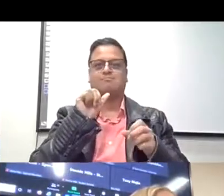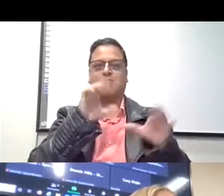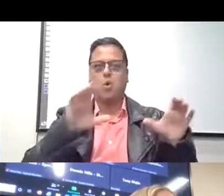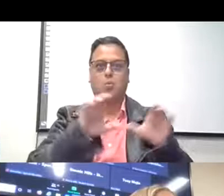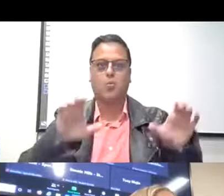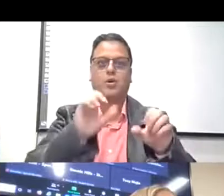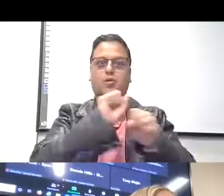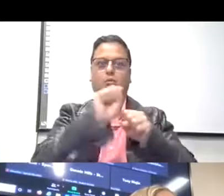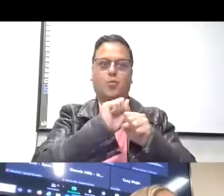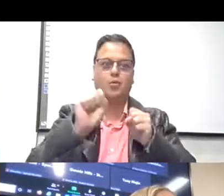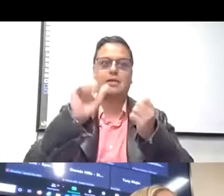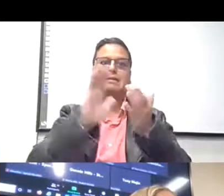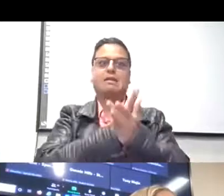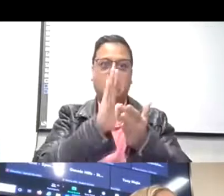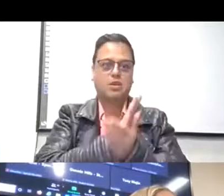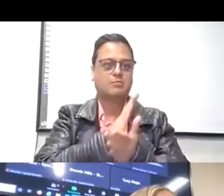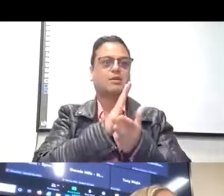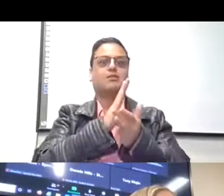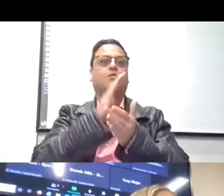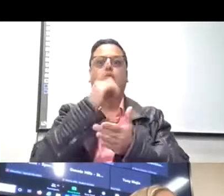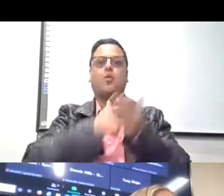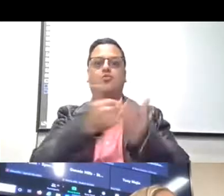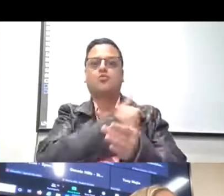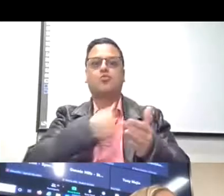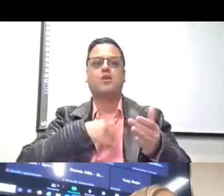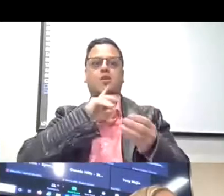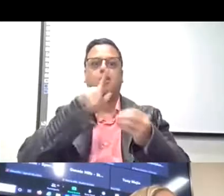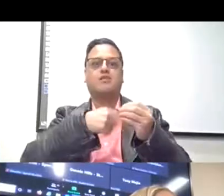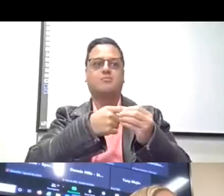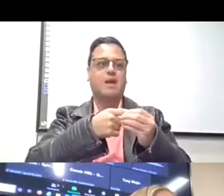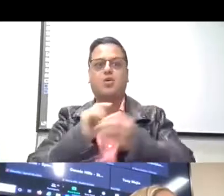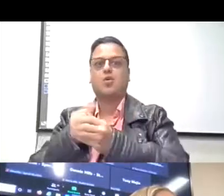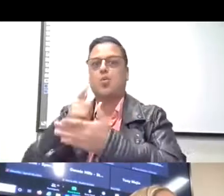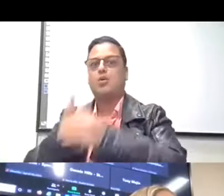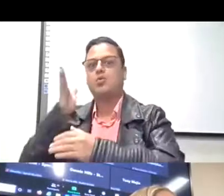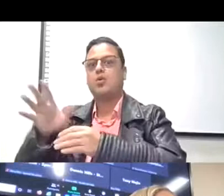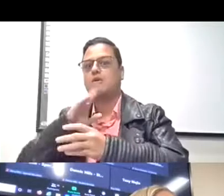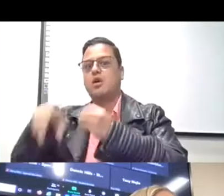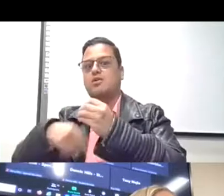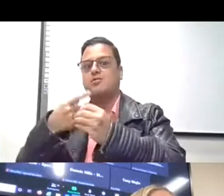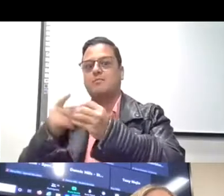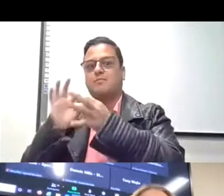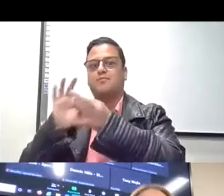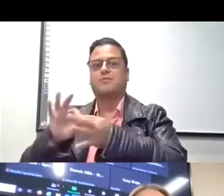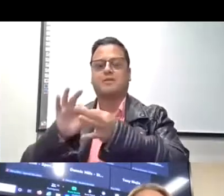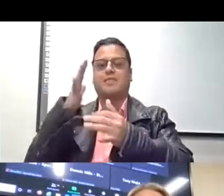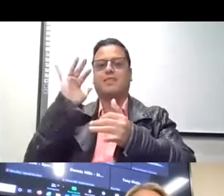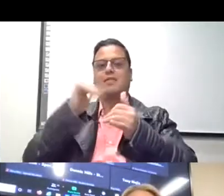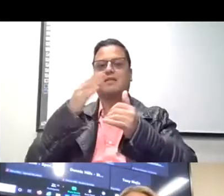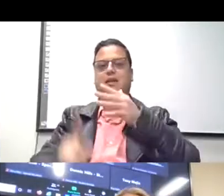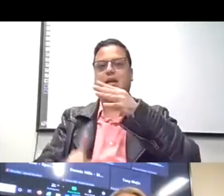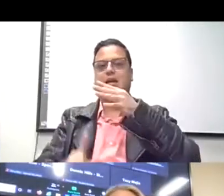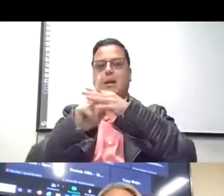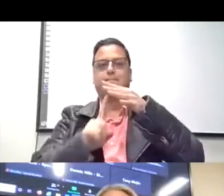what we have covered or will be covering as it kind of relates to things that just come up. This is just